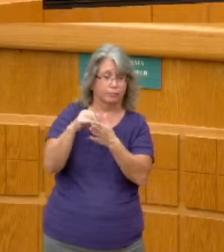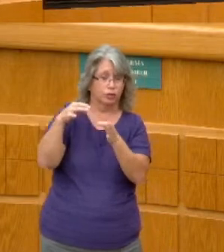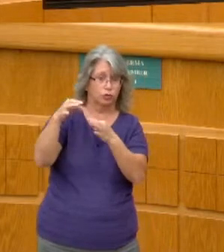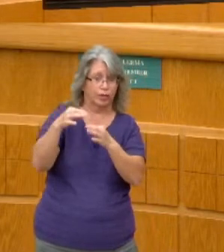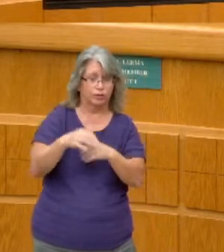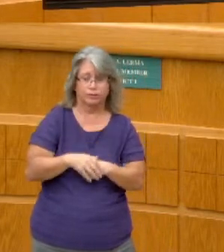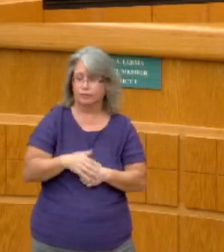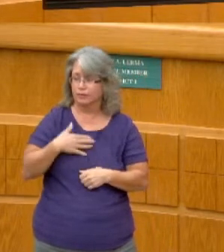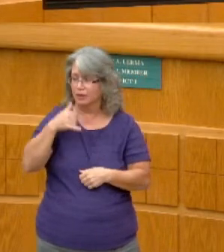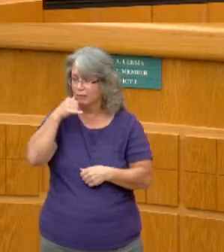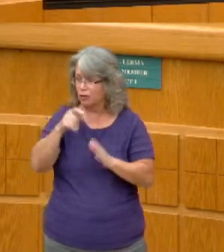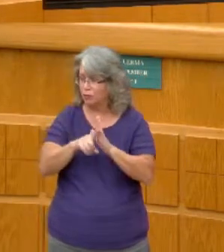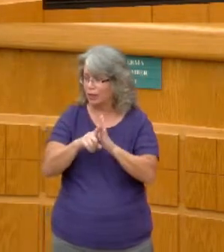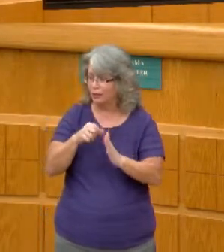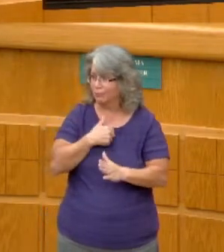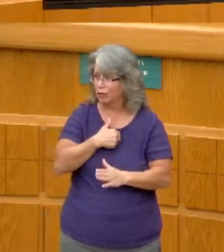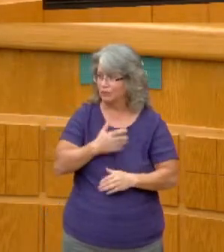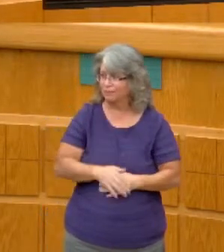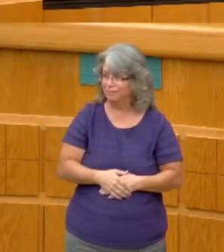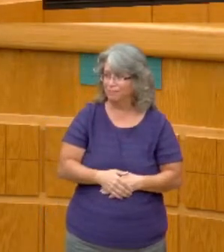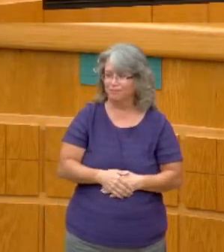Sorry about that.